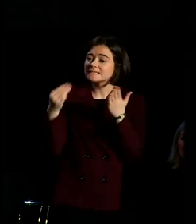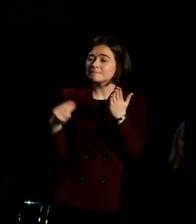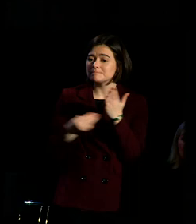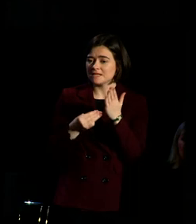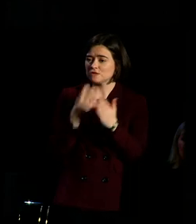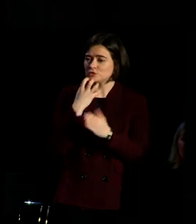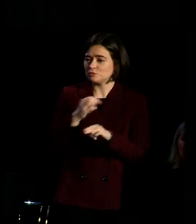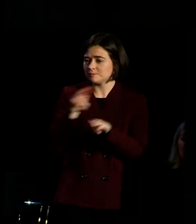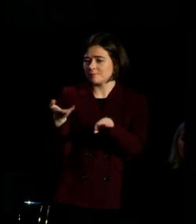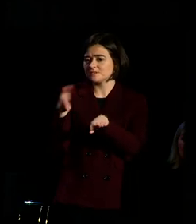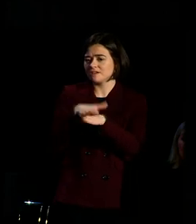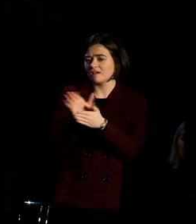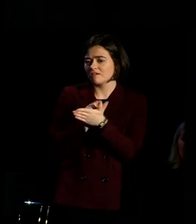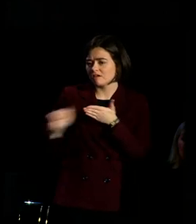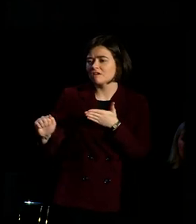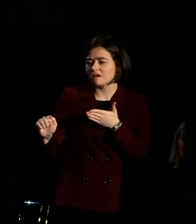in the Holocaust.